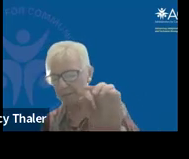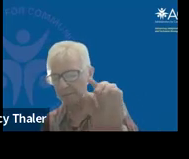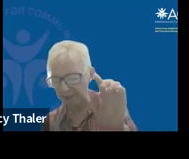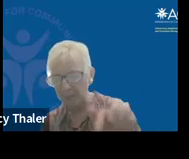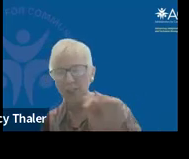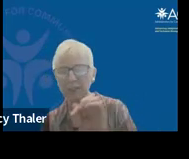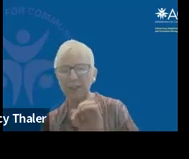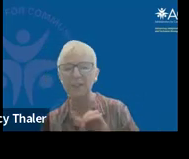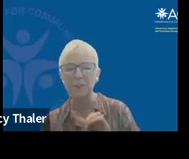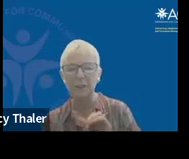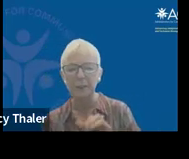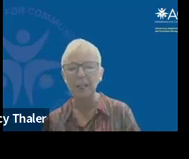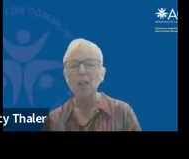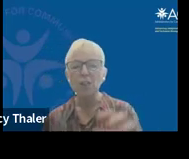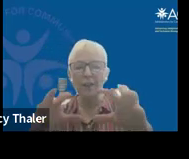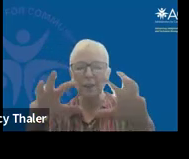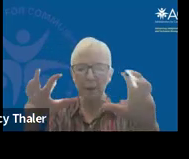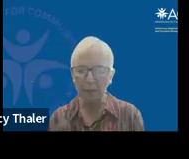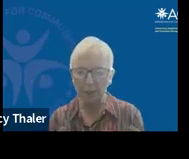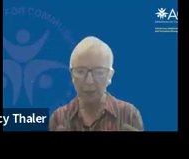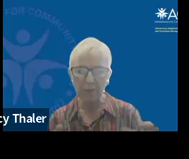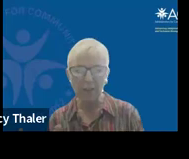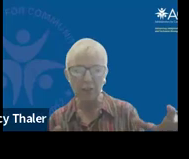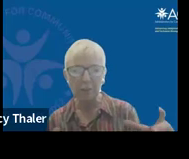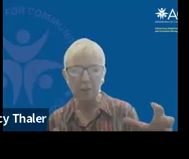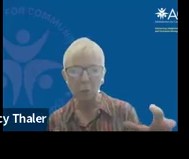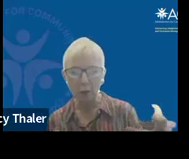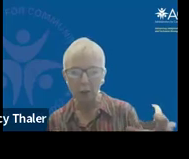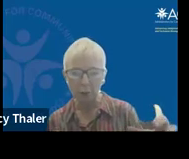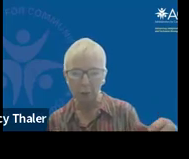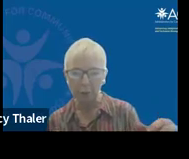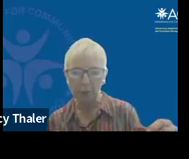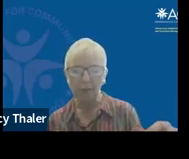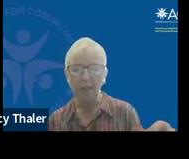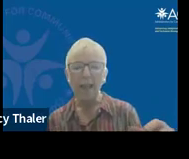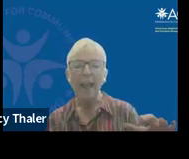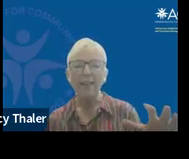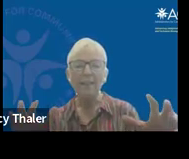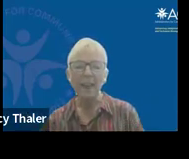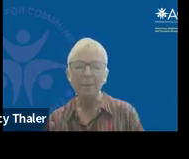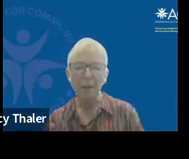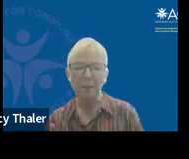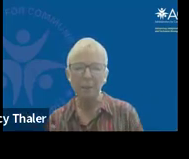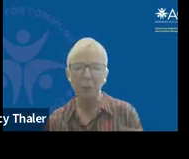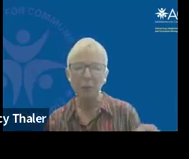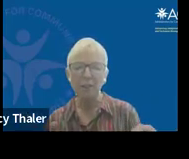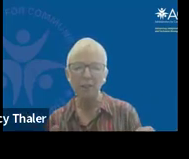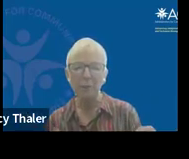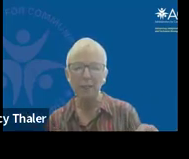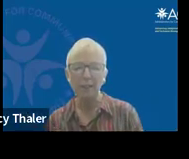the beneficiary advisory committee. So yeah, the beneficiary advisory committee is one group, and they must